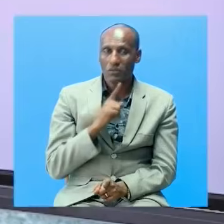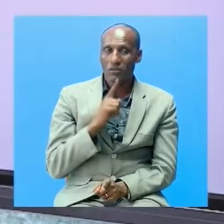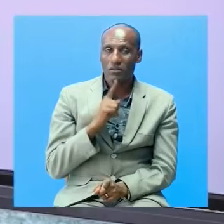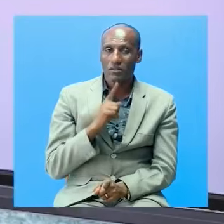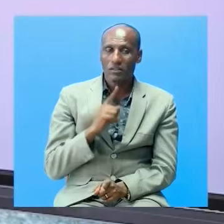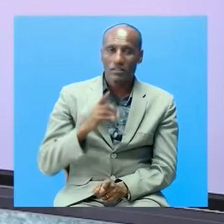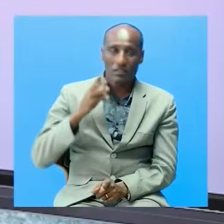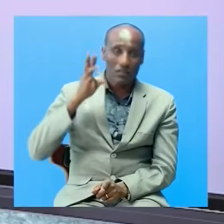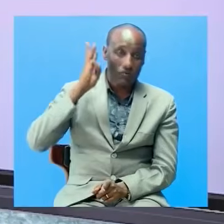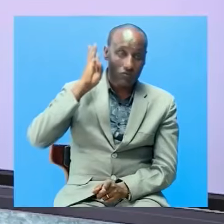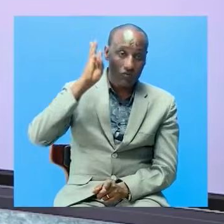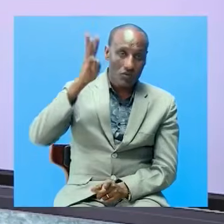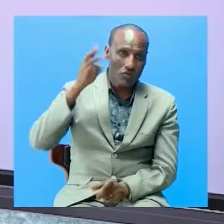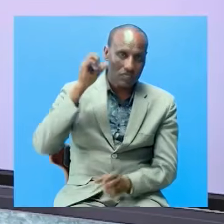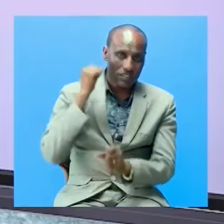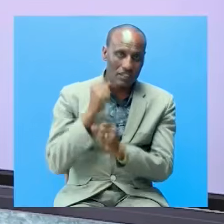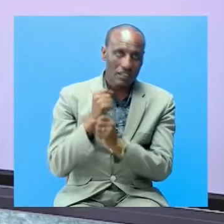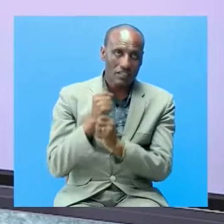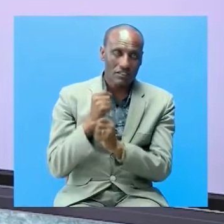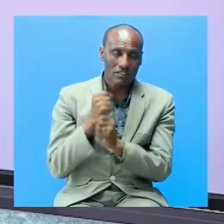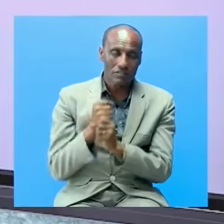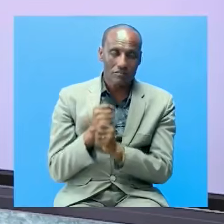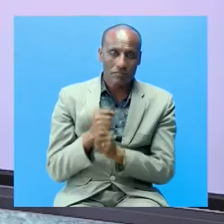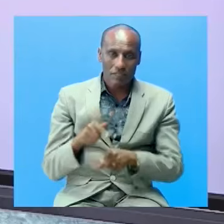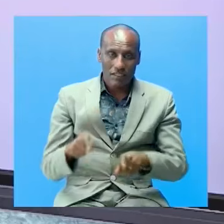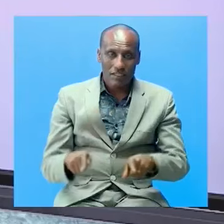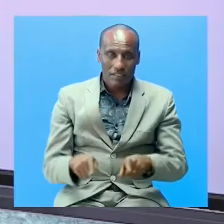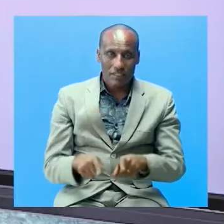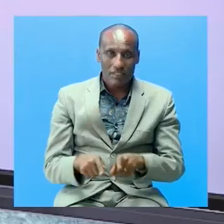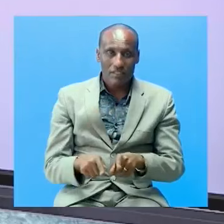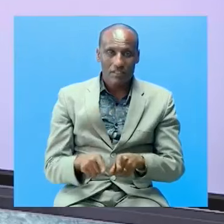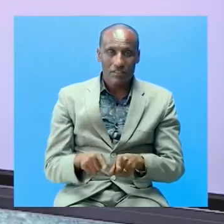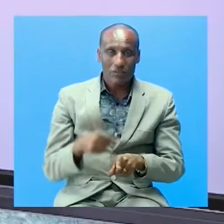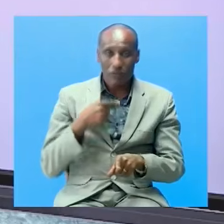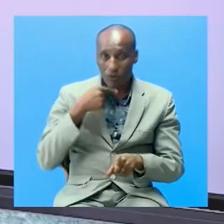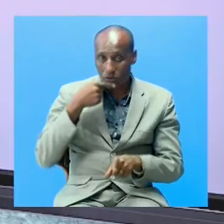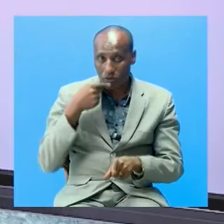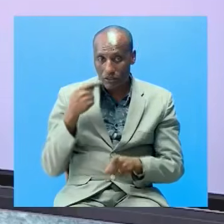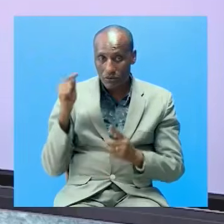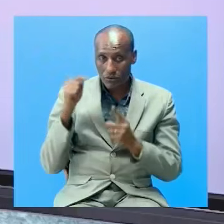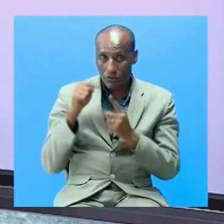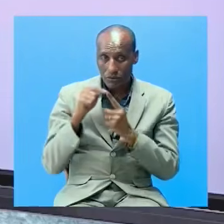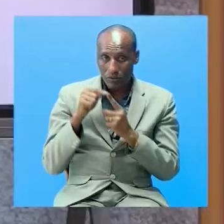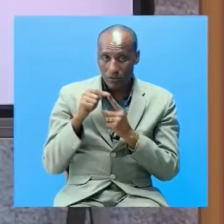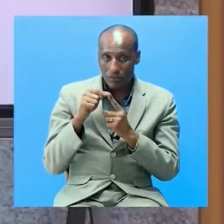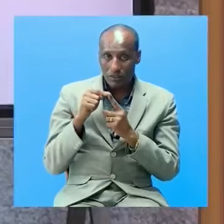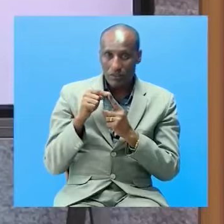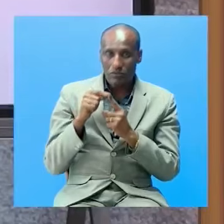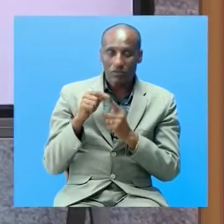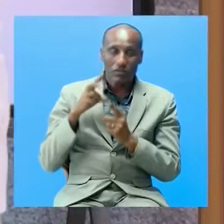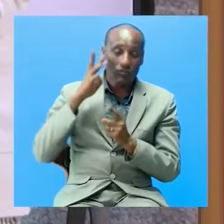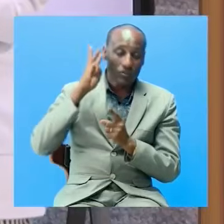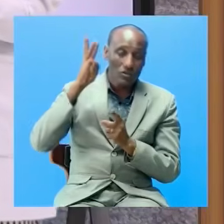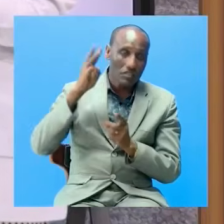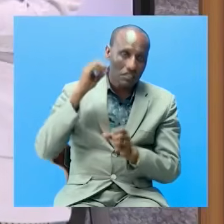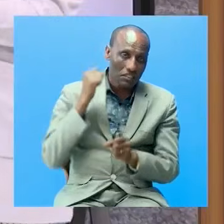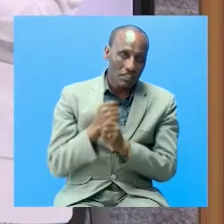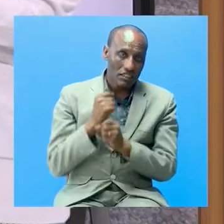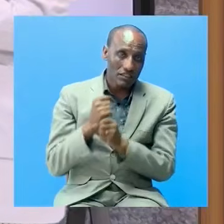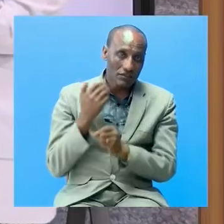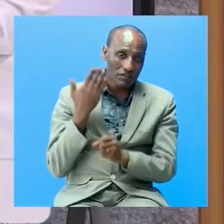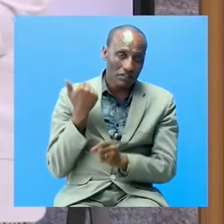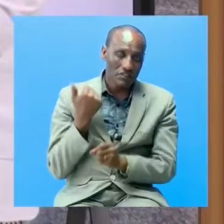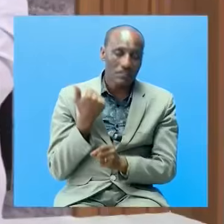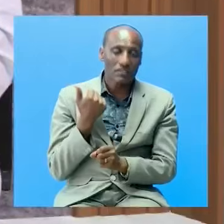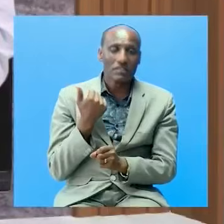I am sure you know shall and will when you talk about future actions. Very good. Yes, but in this case, we are